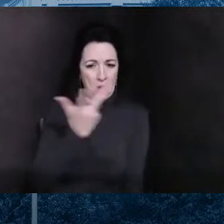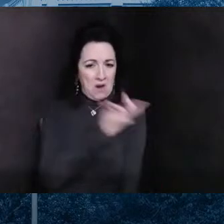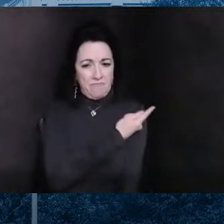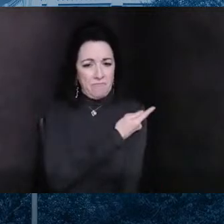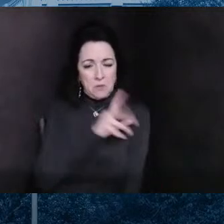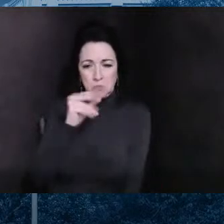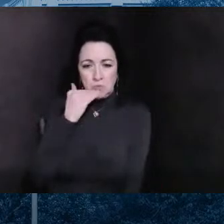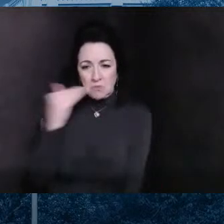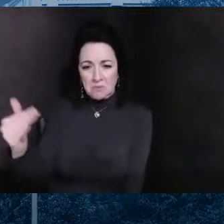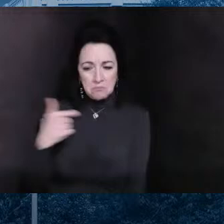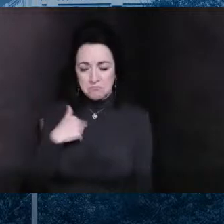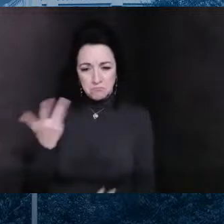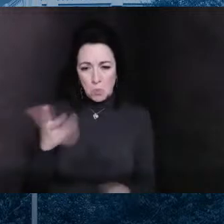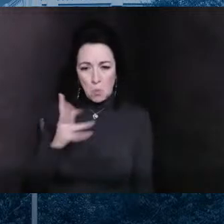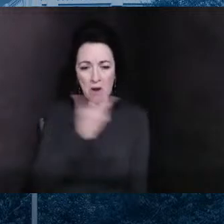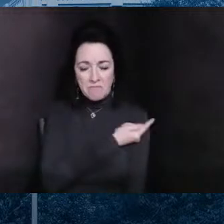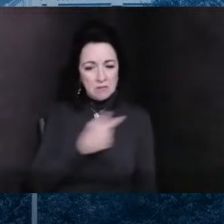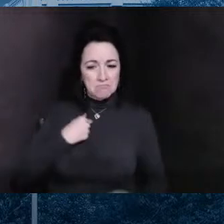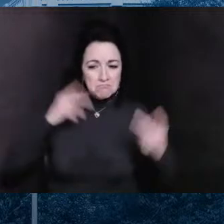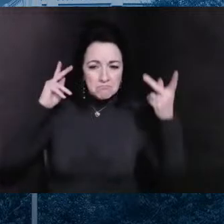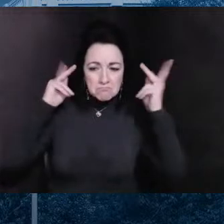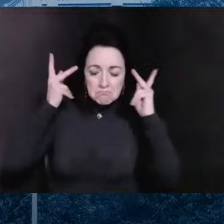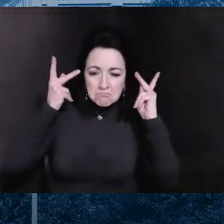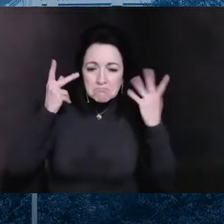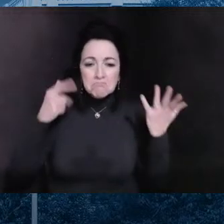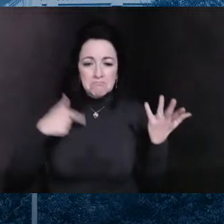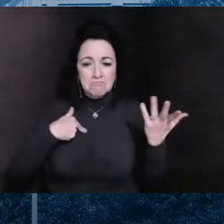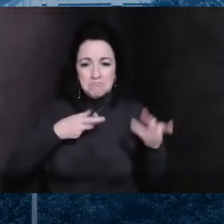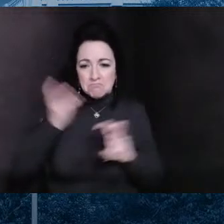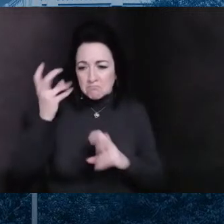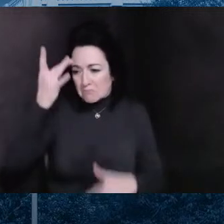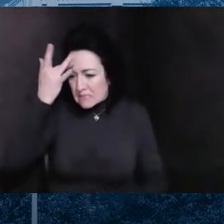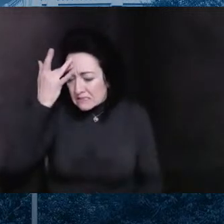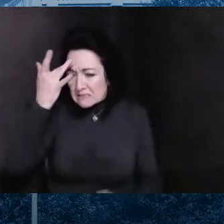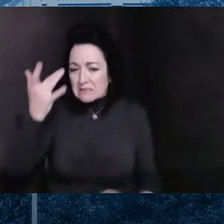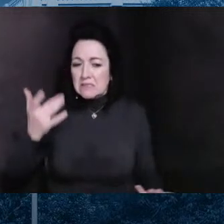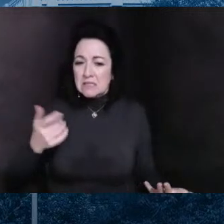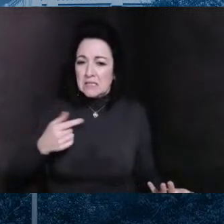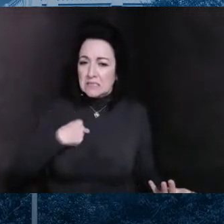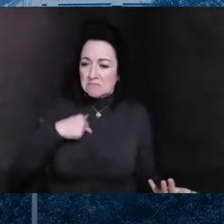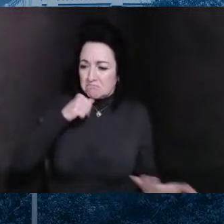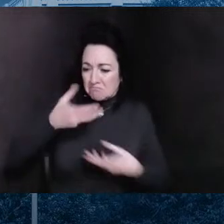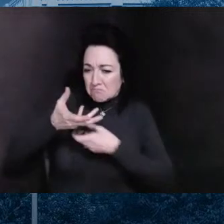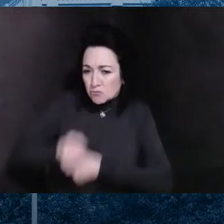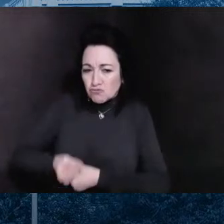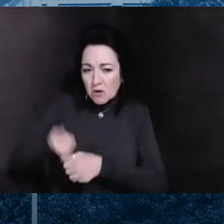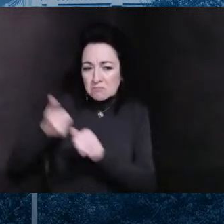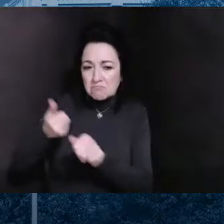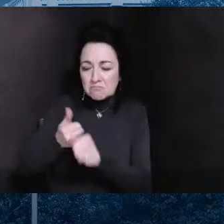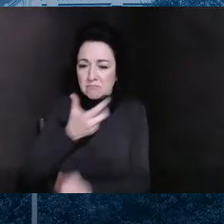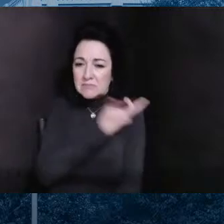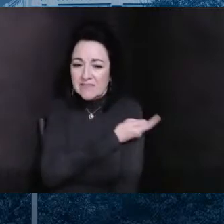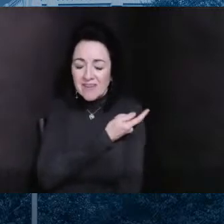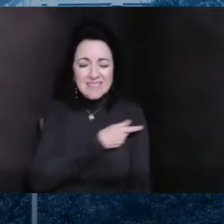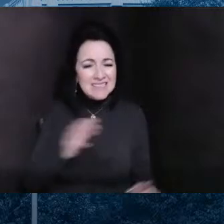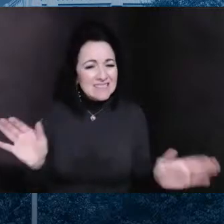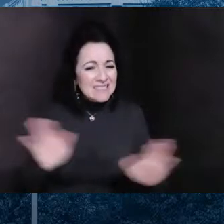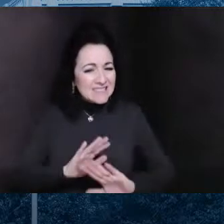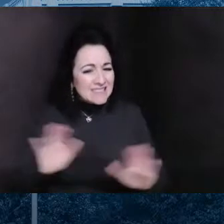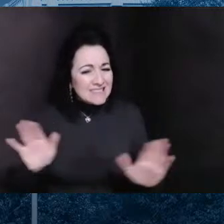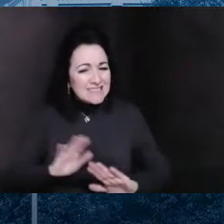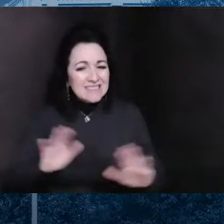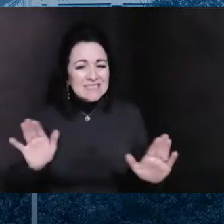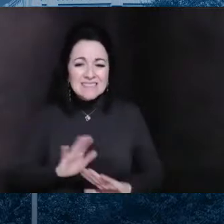everybody vaccinated. It does free up a vaccine for somebody else, but that's not what we want. We want everybody to get vaccinated and to